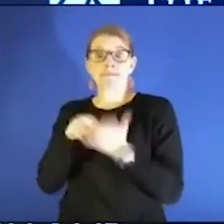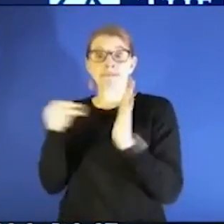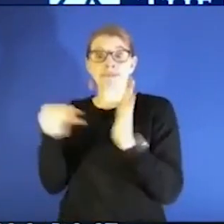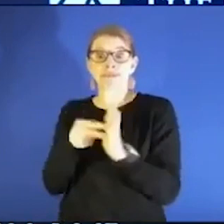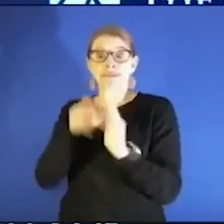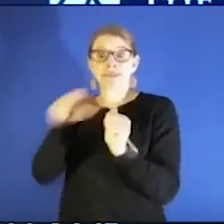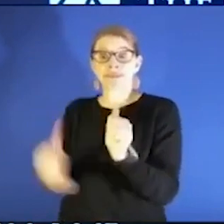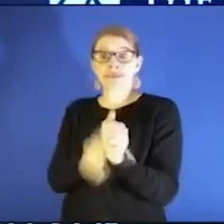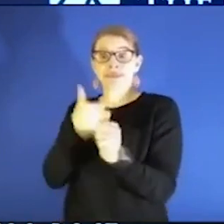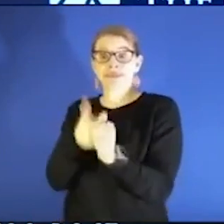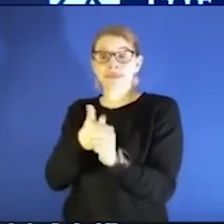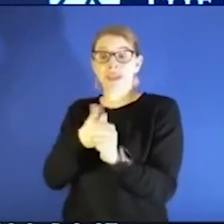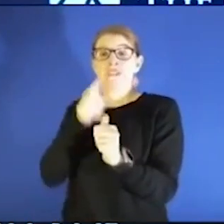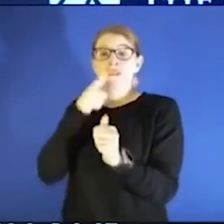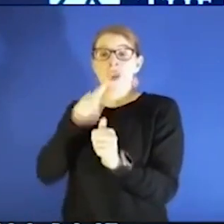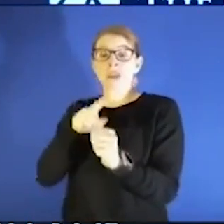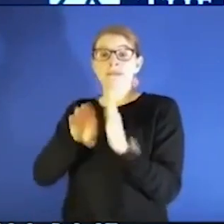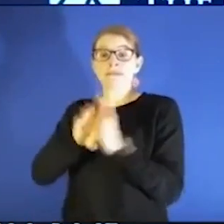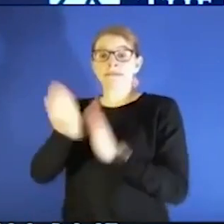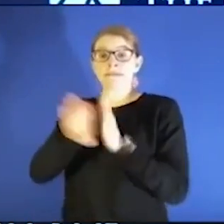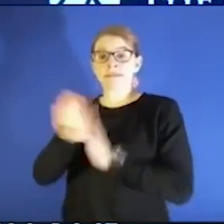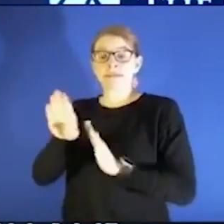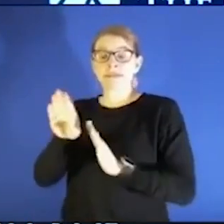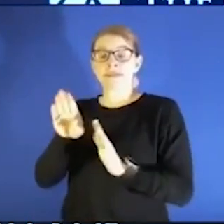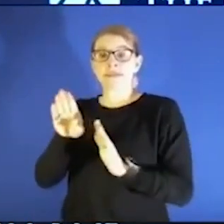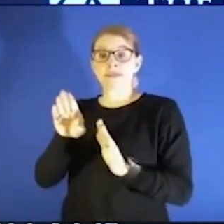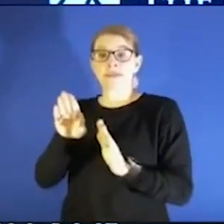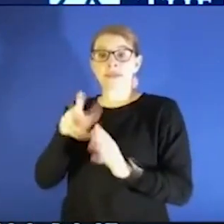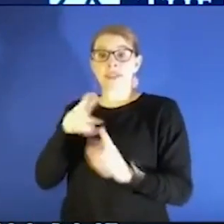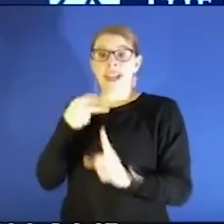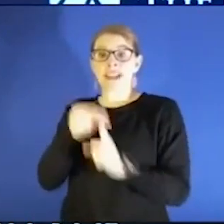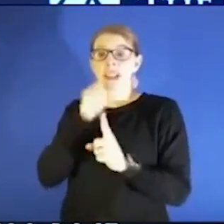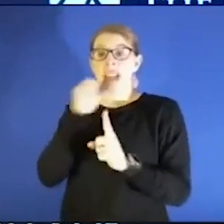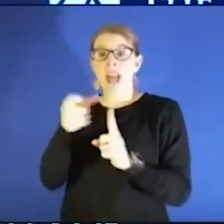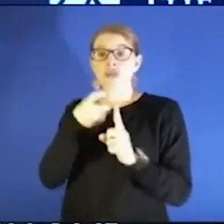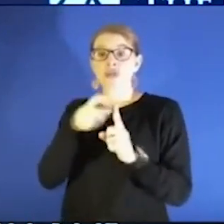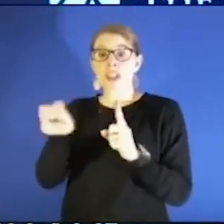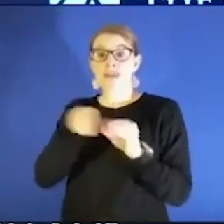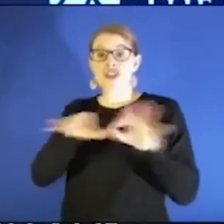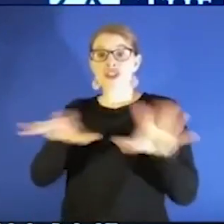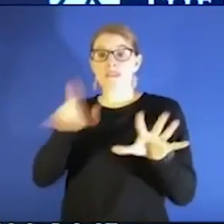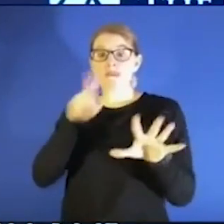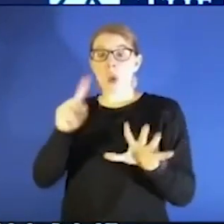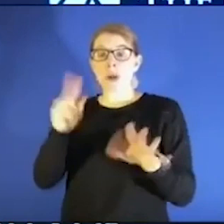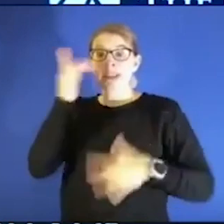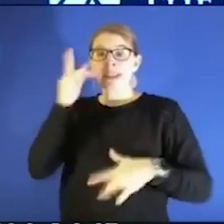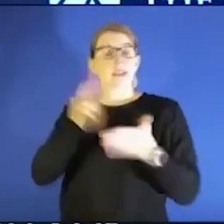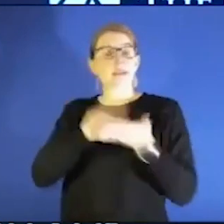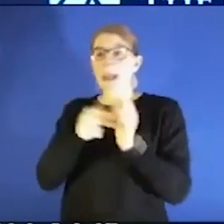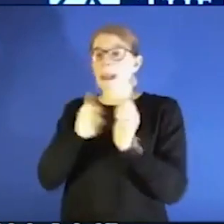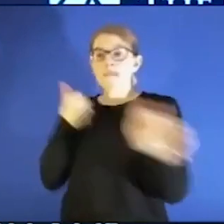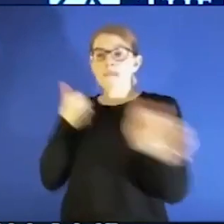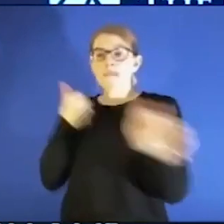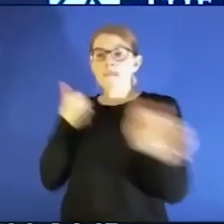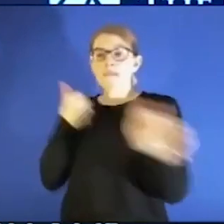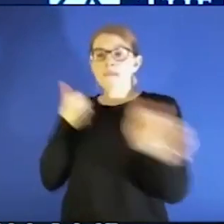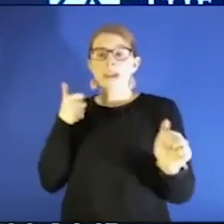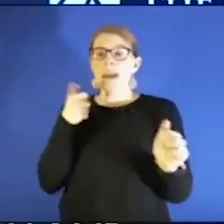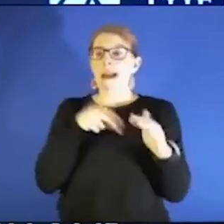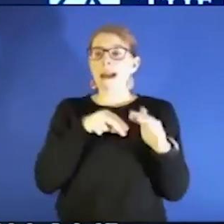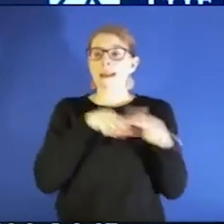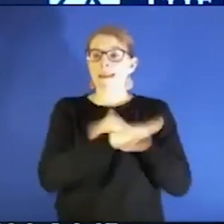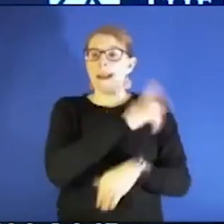the vaccine. It wasn't to prevent the transmission of disease. It was to keep you out of the hospital because of severe illness or